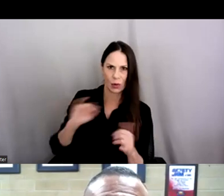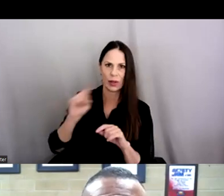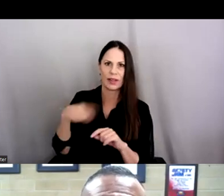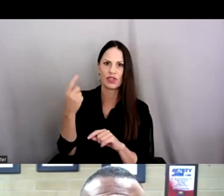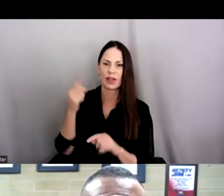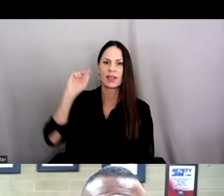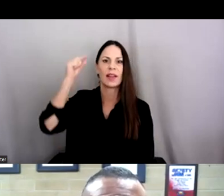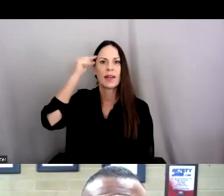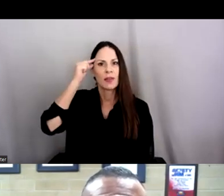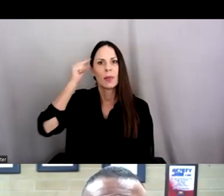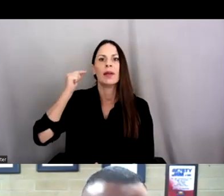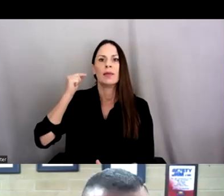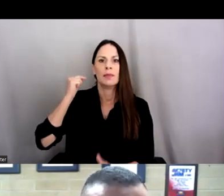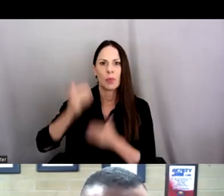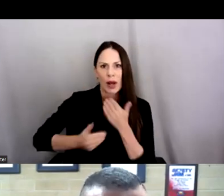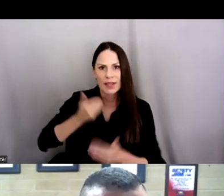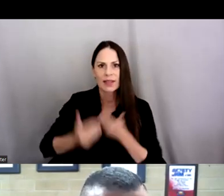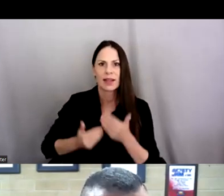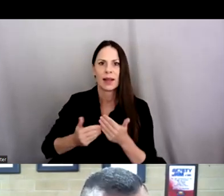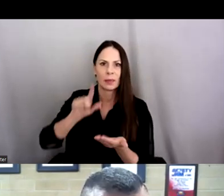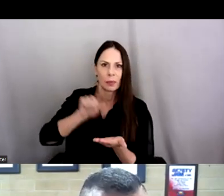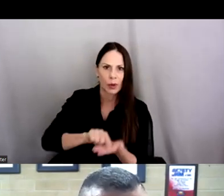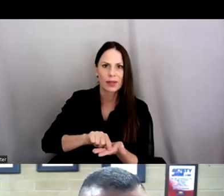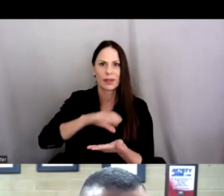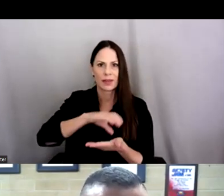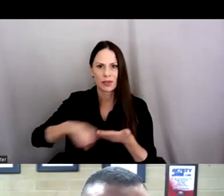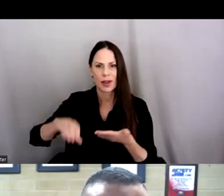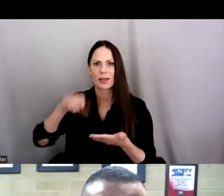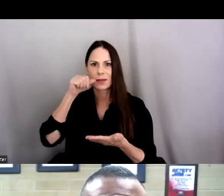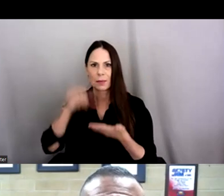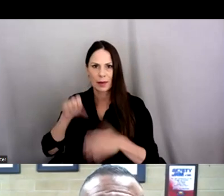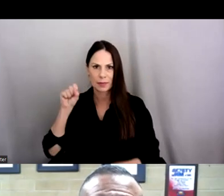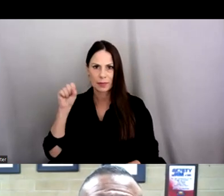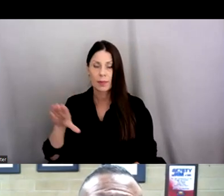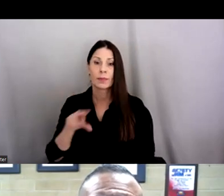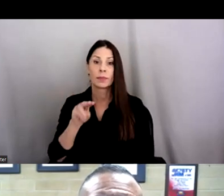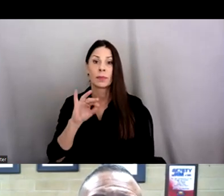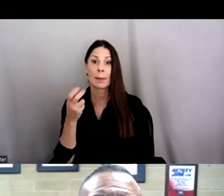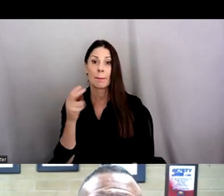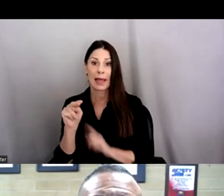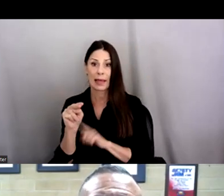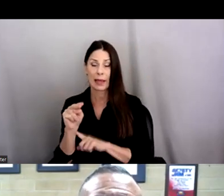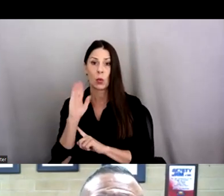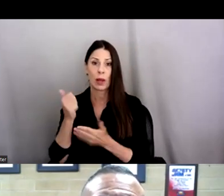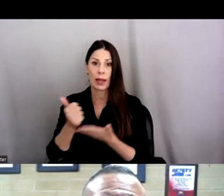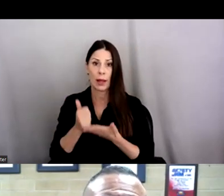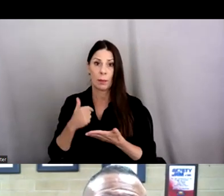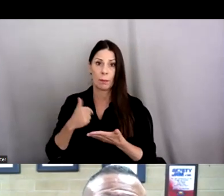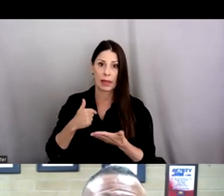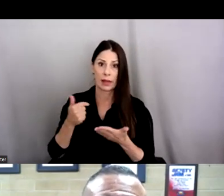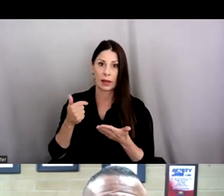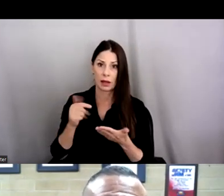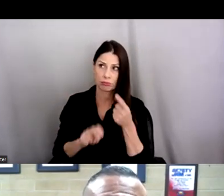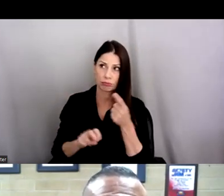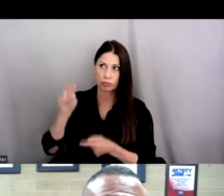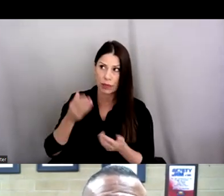of the checks and mailing. So Megan is going to help me escalate that and